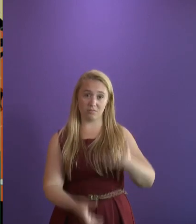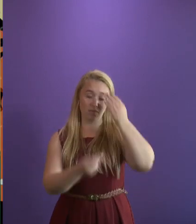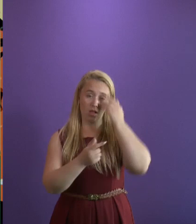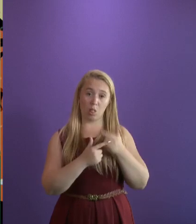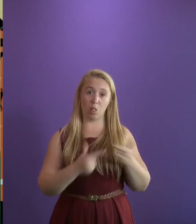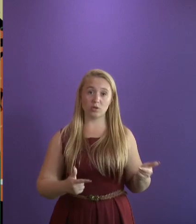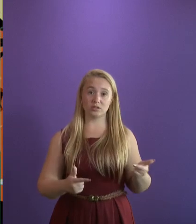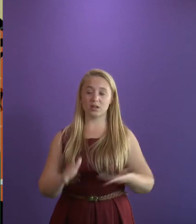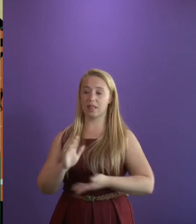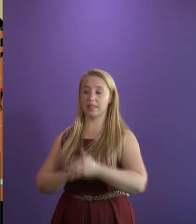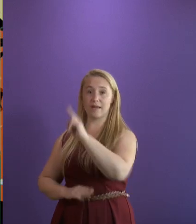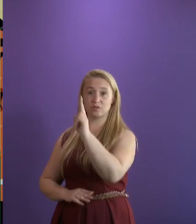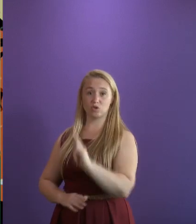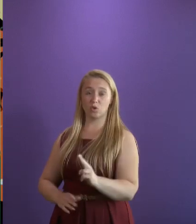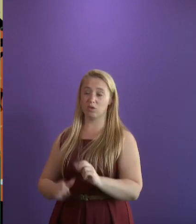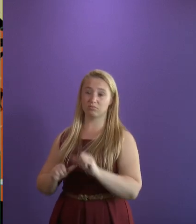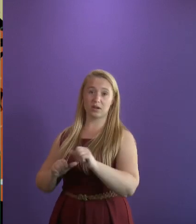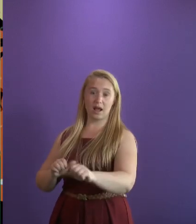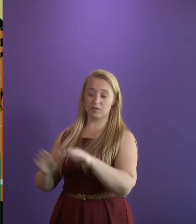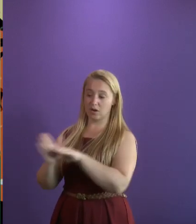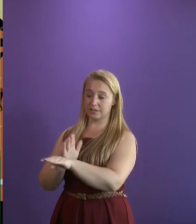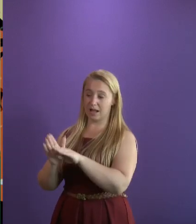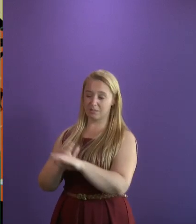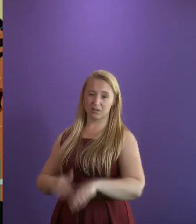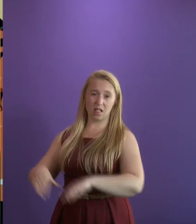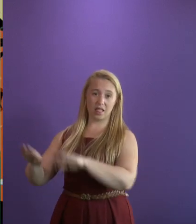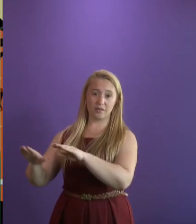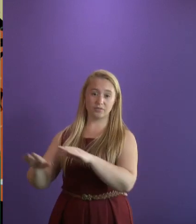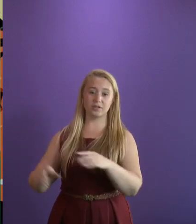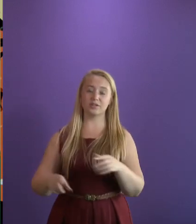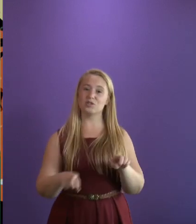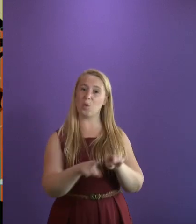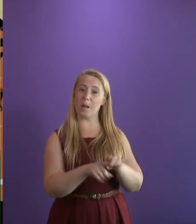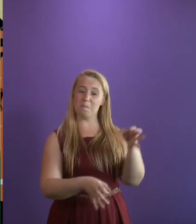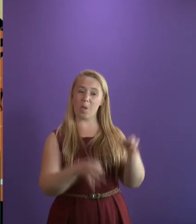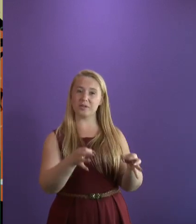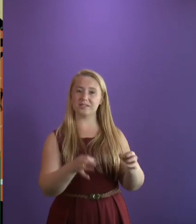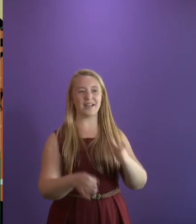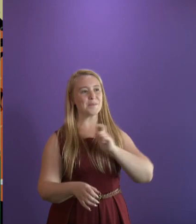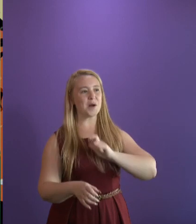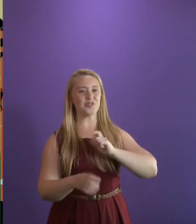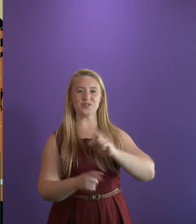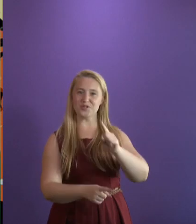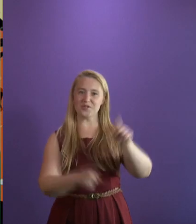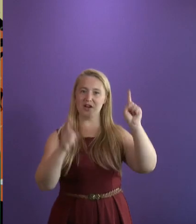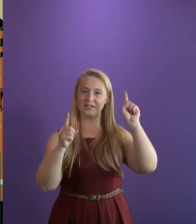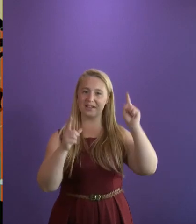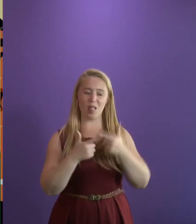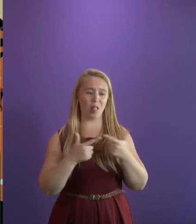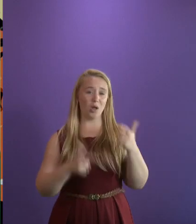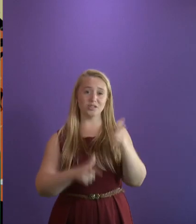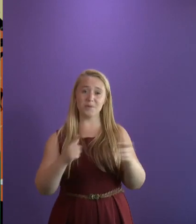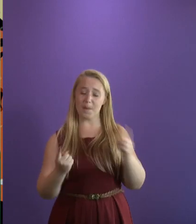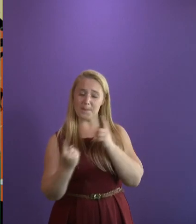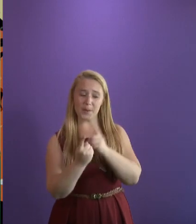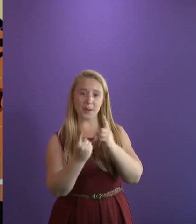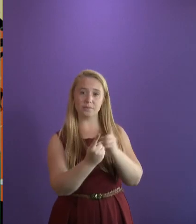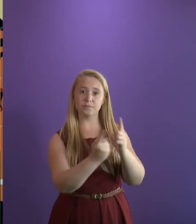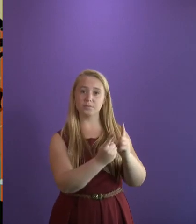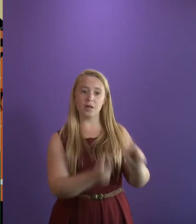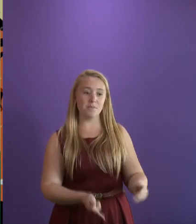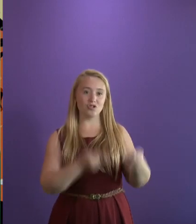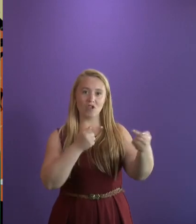learned and learned. I've regarded politics as my sort of own personal university. Met people that I would never have met elsewhere, challenged myself in ways that